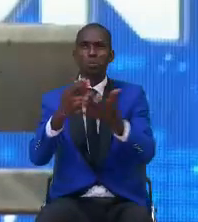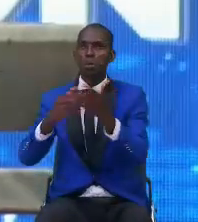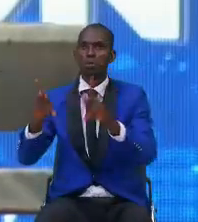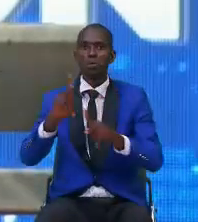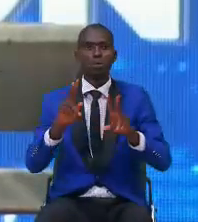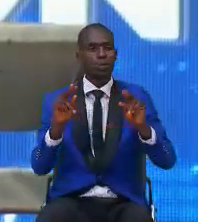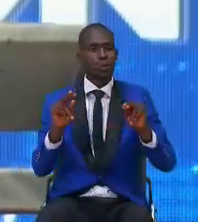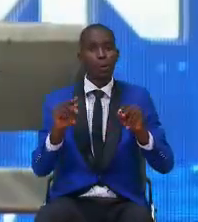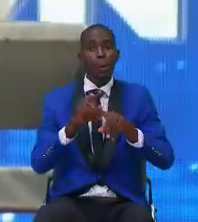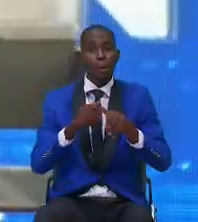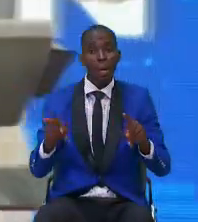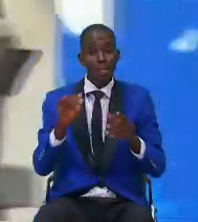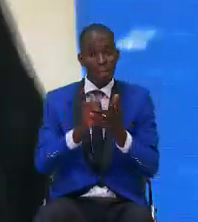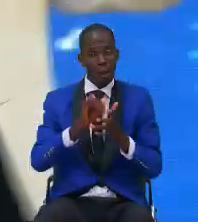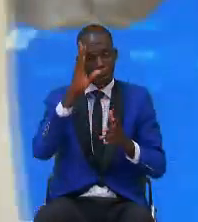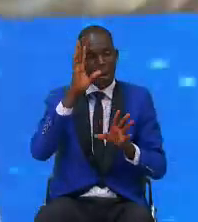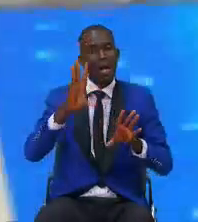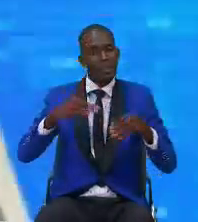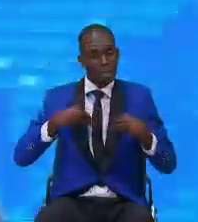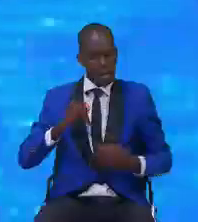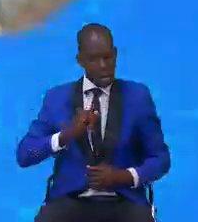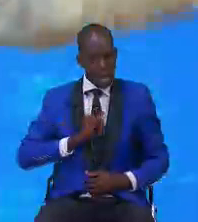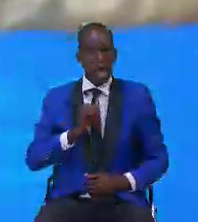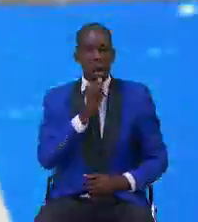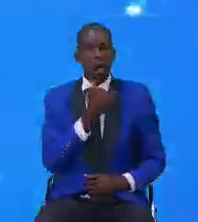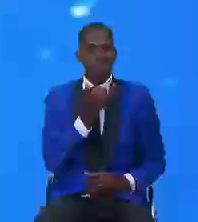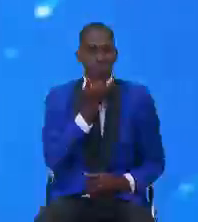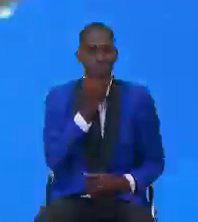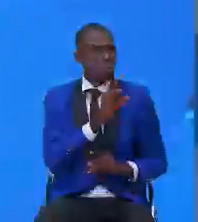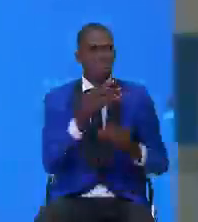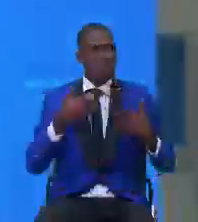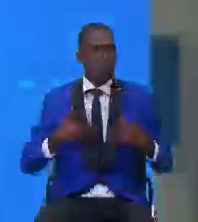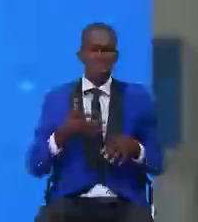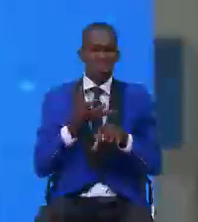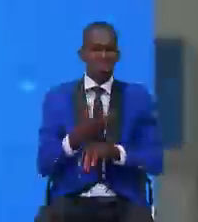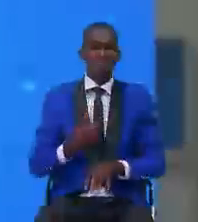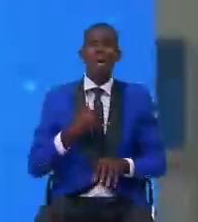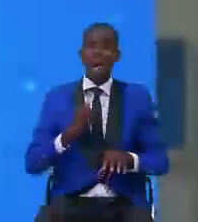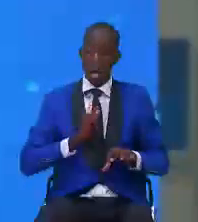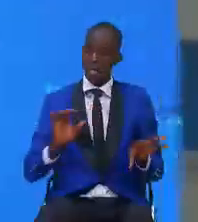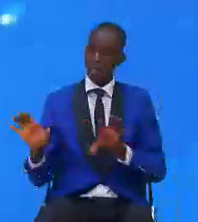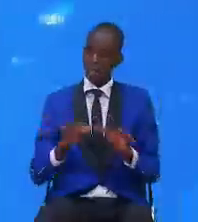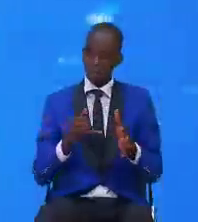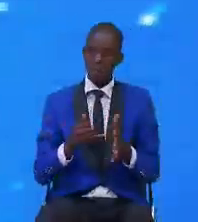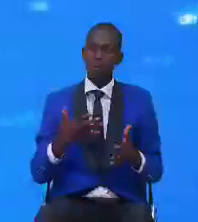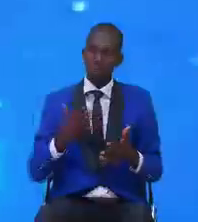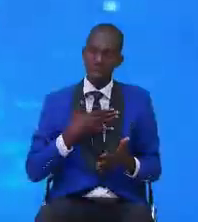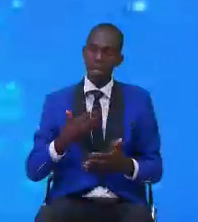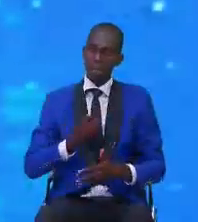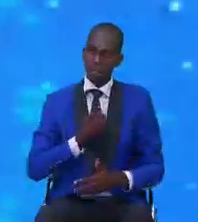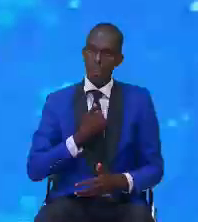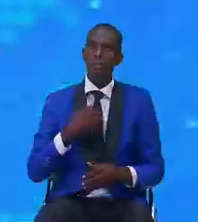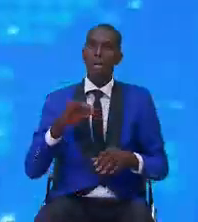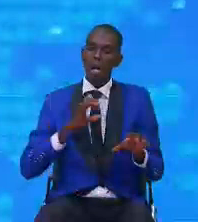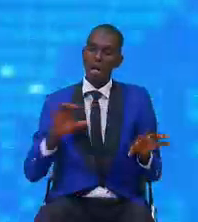pushed me to blaspheme the Lord. He said, I am the guilty one. Nobody pushed me. I did all that